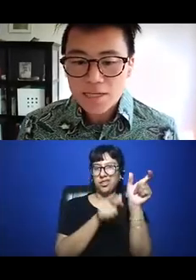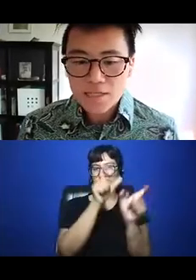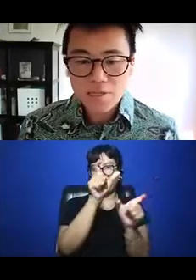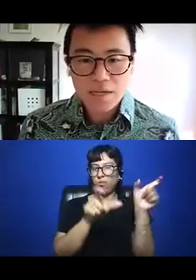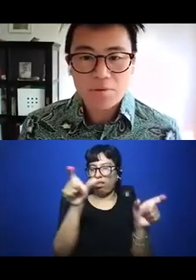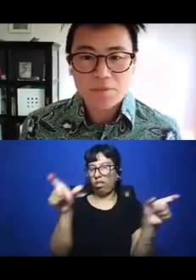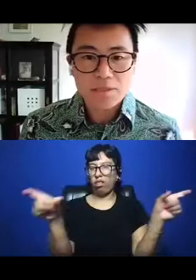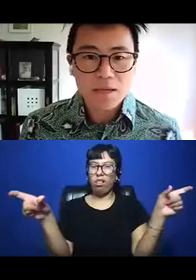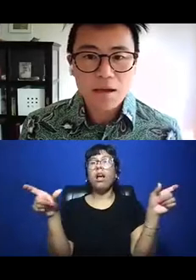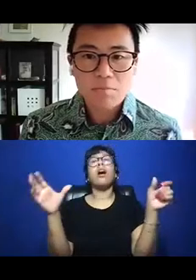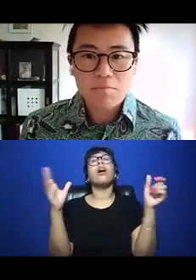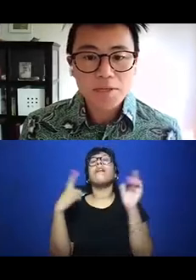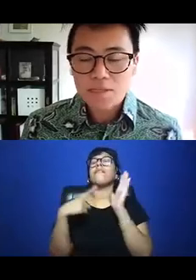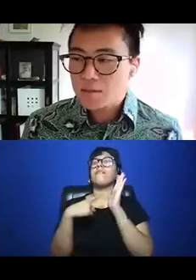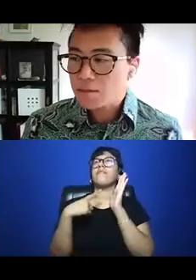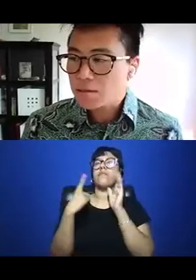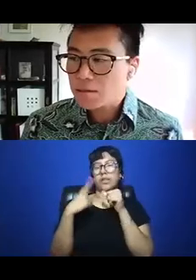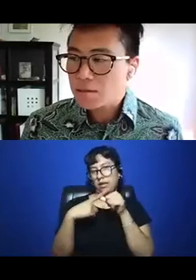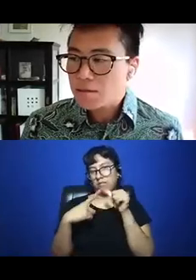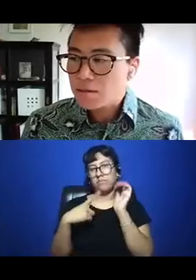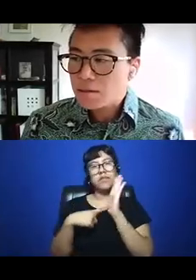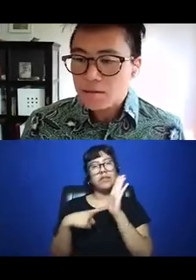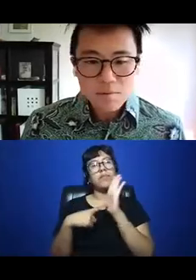I'll take some examples. Please